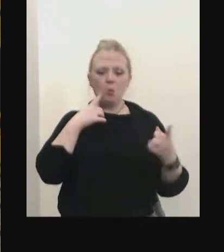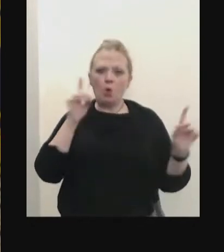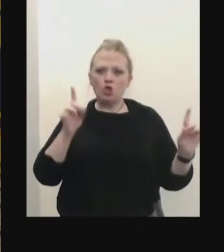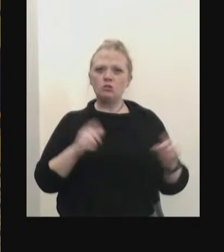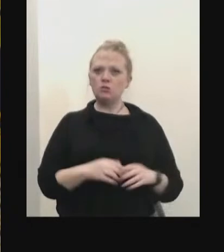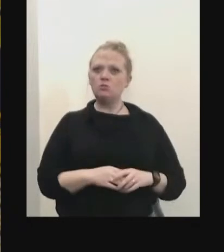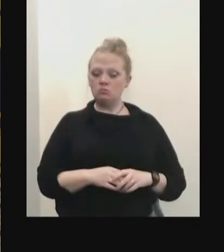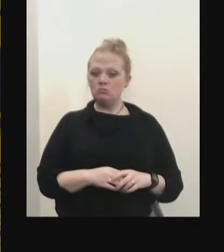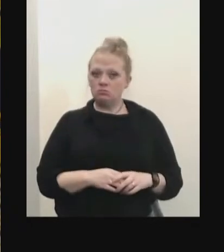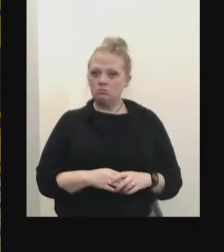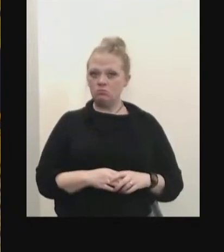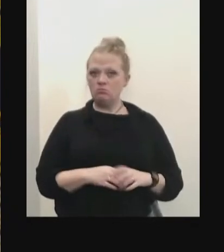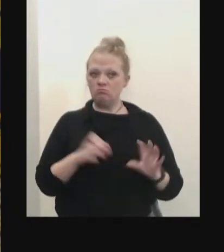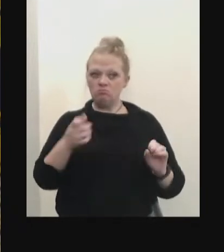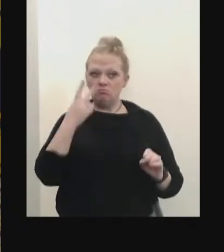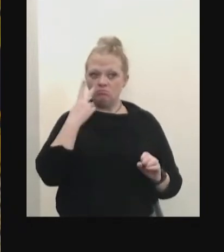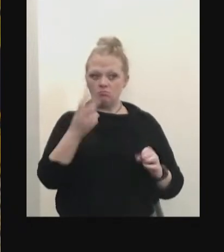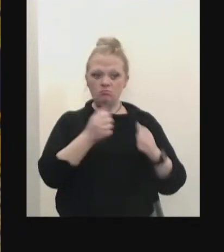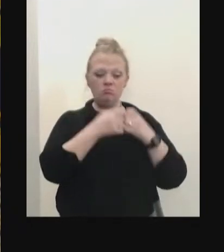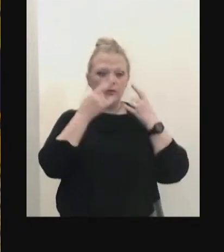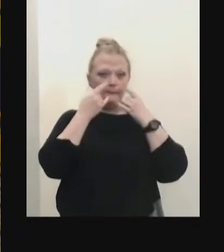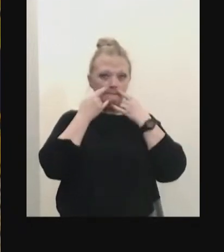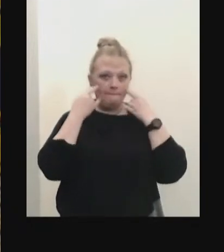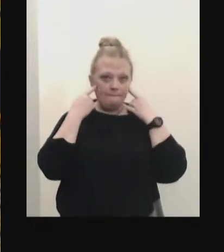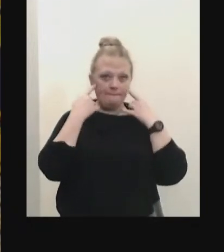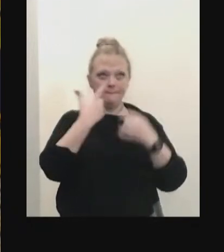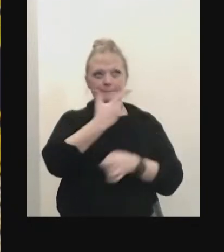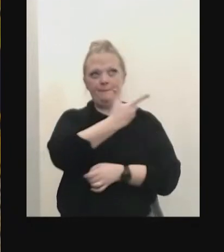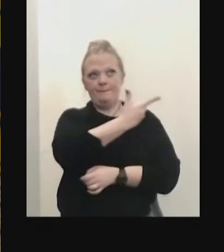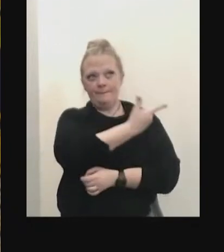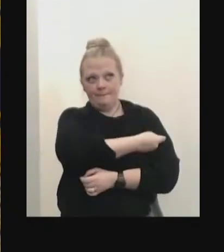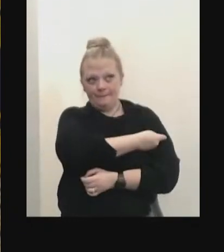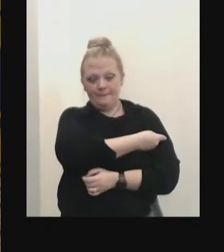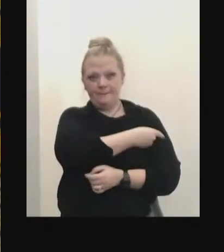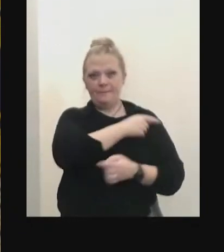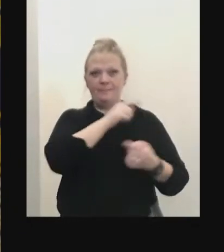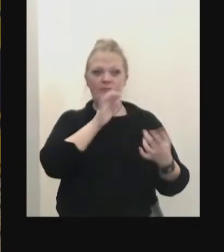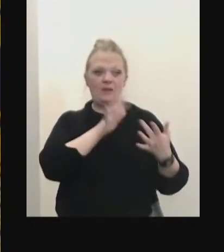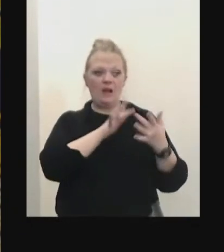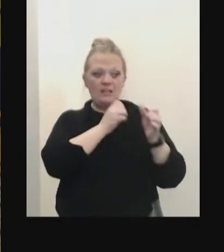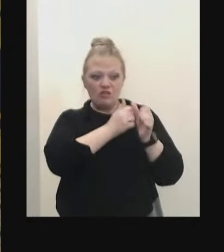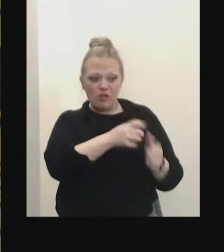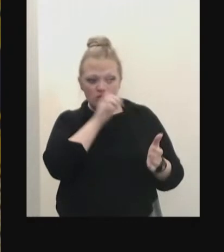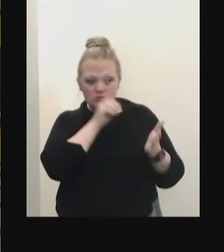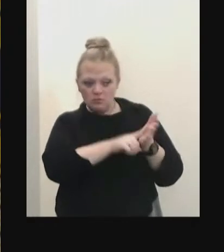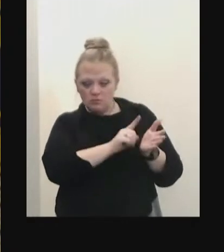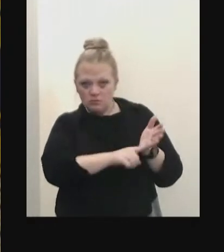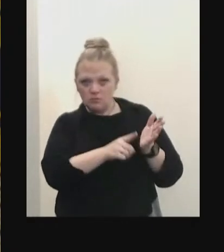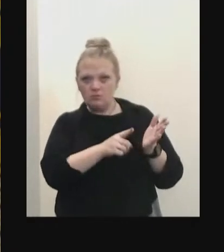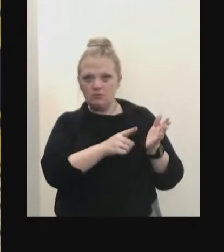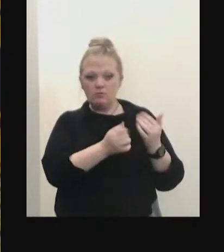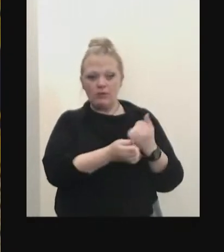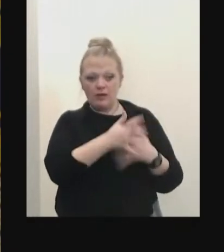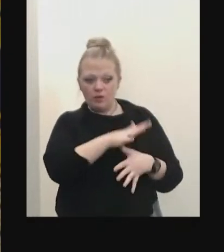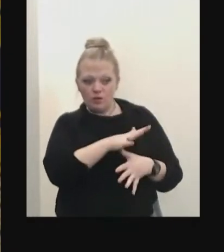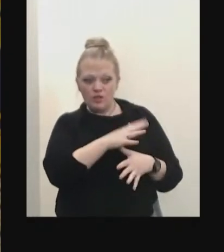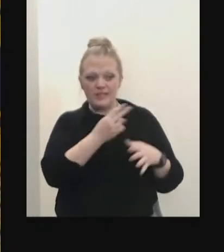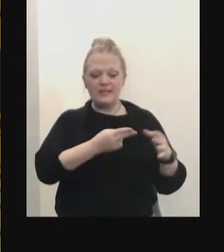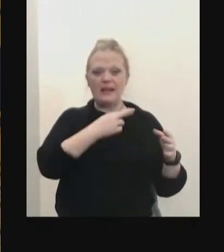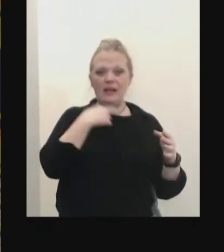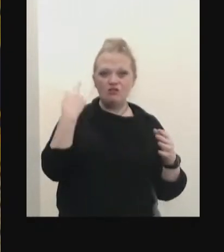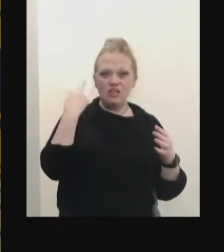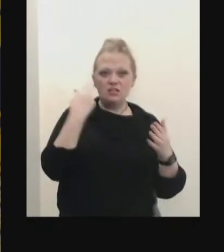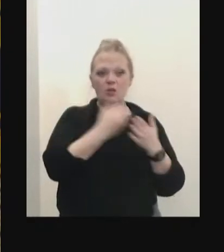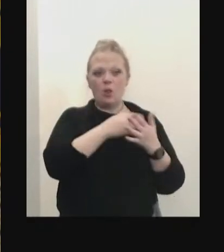that our with masking, vaccinating, the contact tracing approach we have with prioritizing high risk close